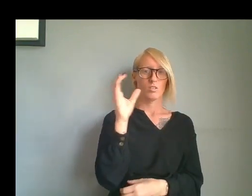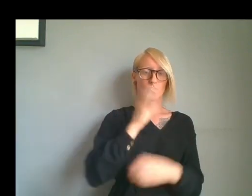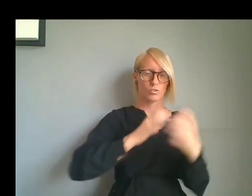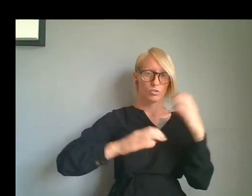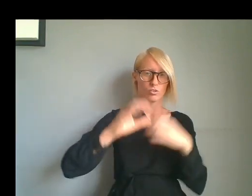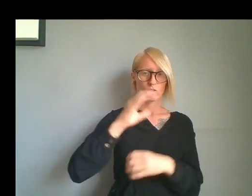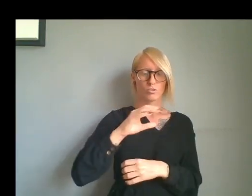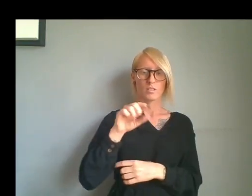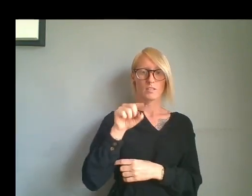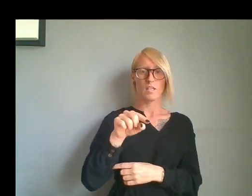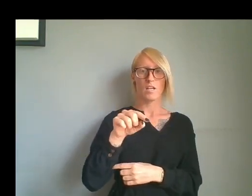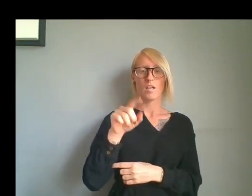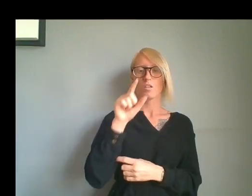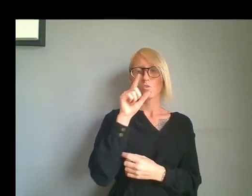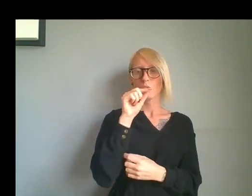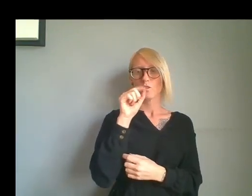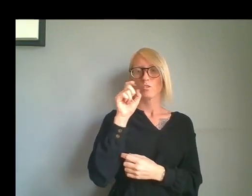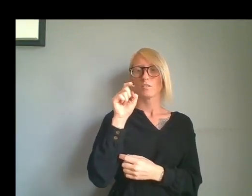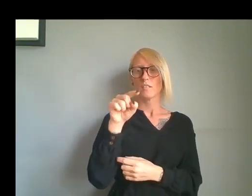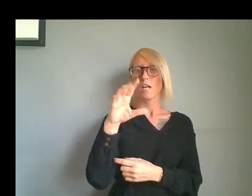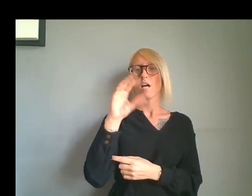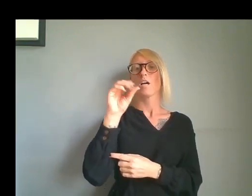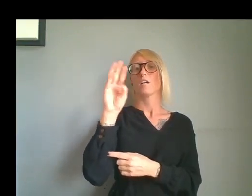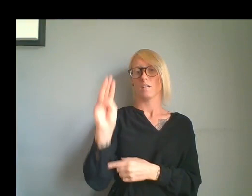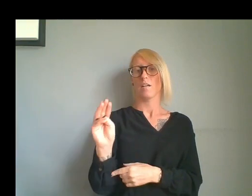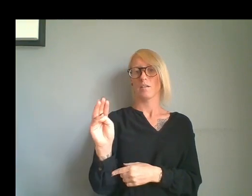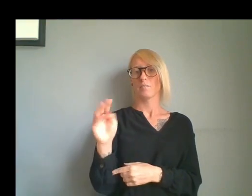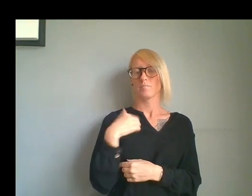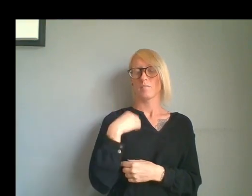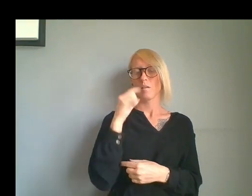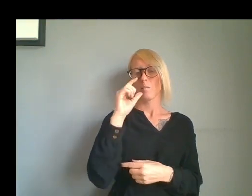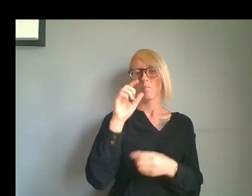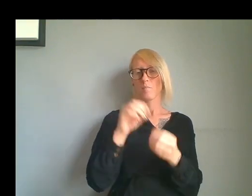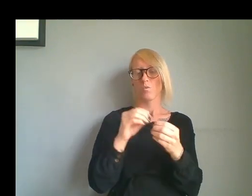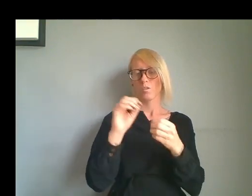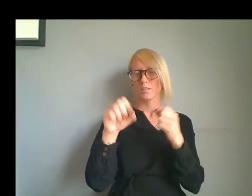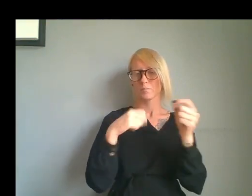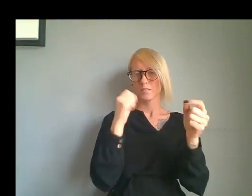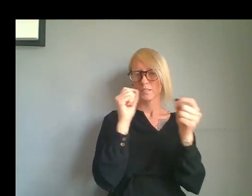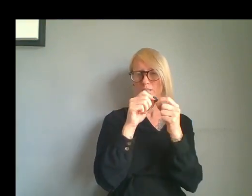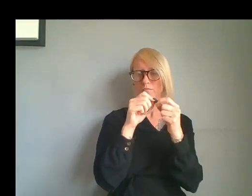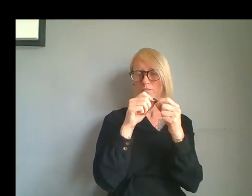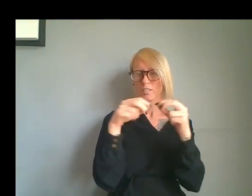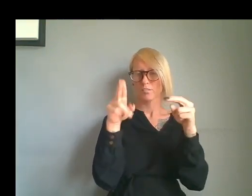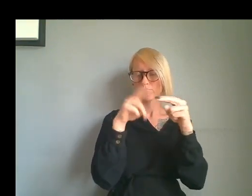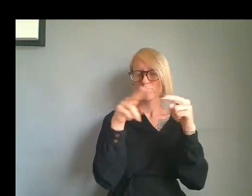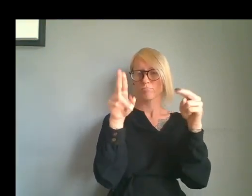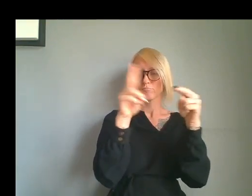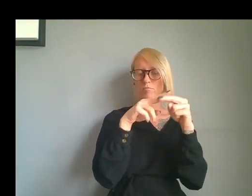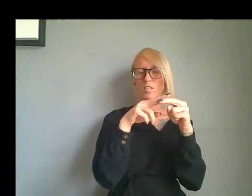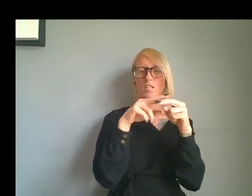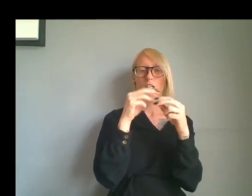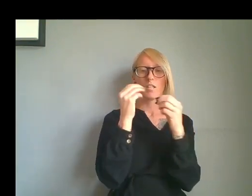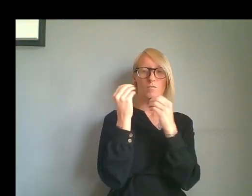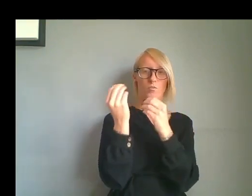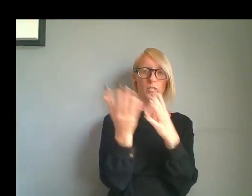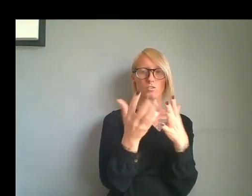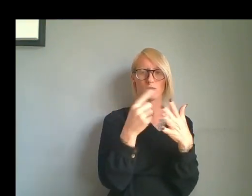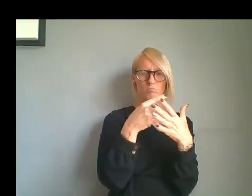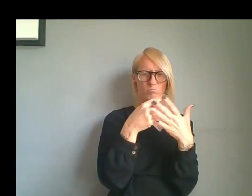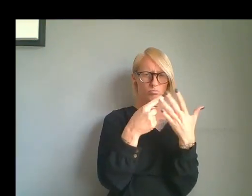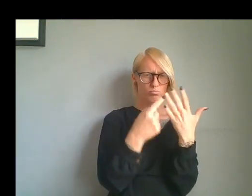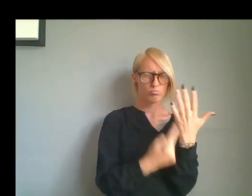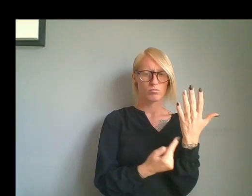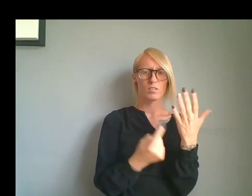search.twitter.com, because it lets you put in some more specific information. So for example, in this search, you might just say nonprofit, and you're going